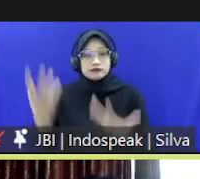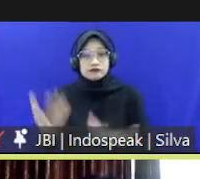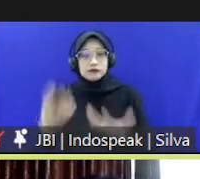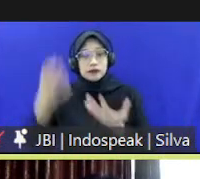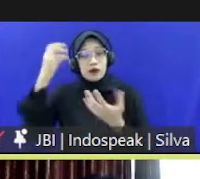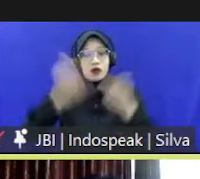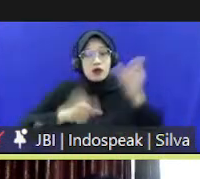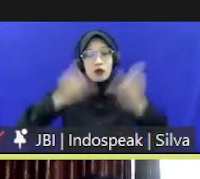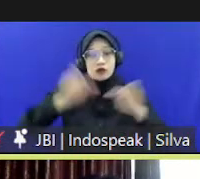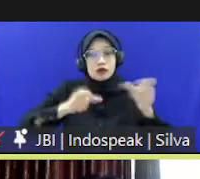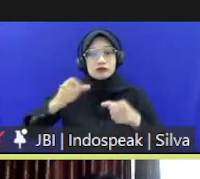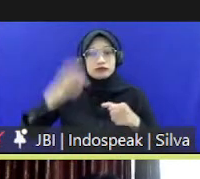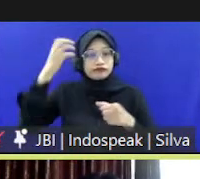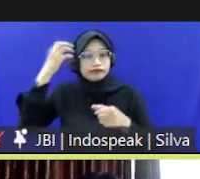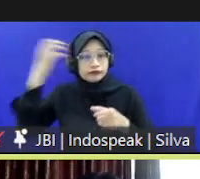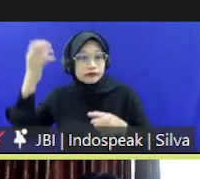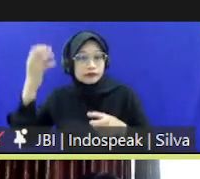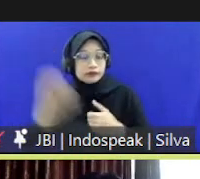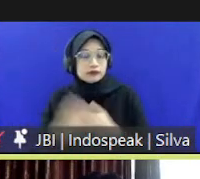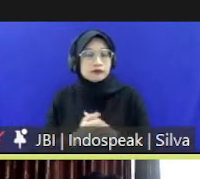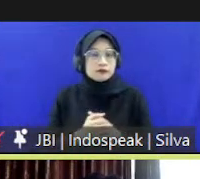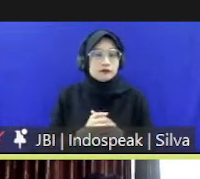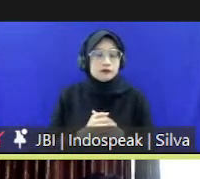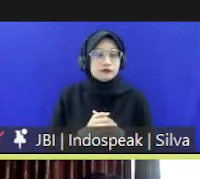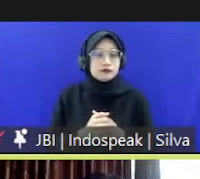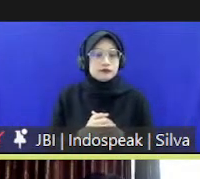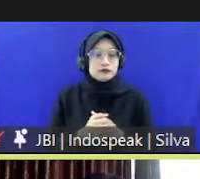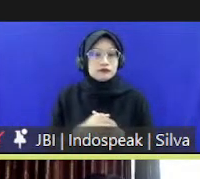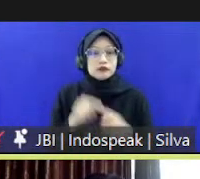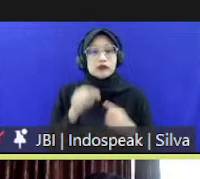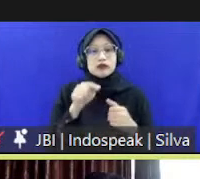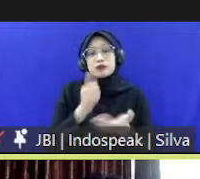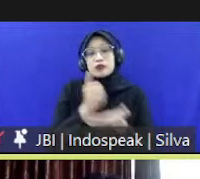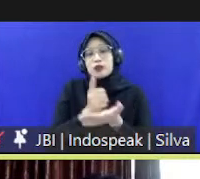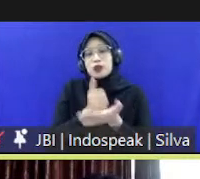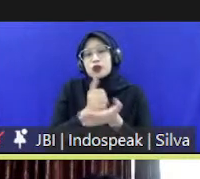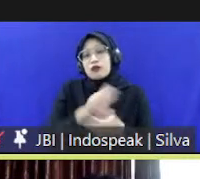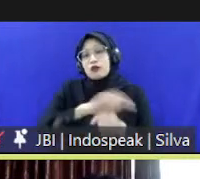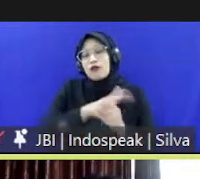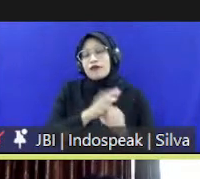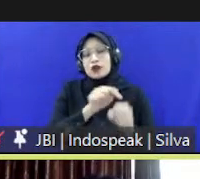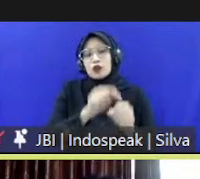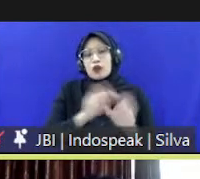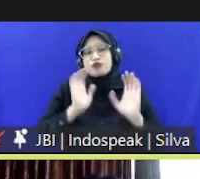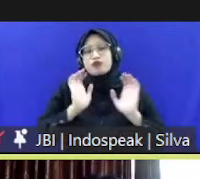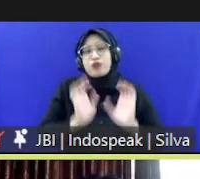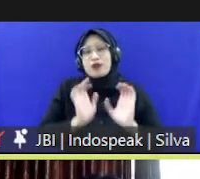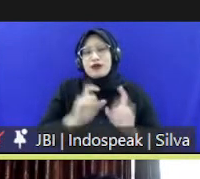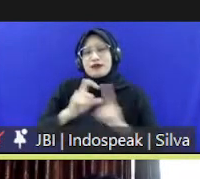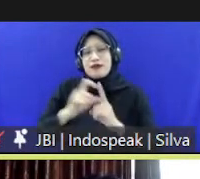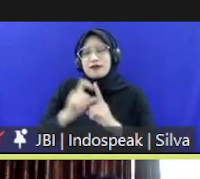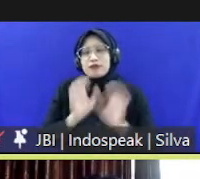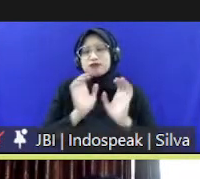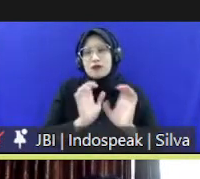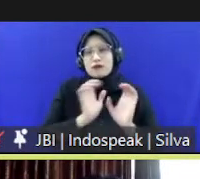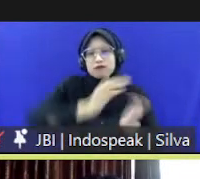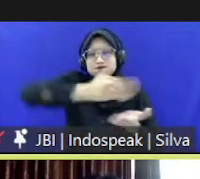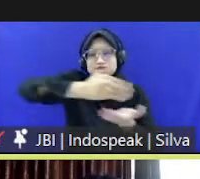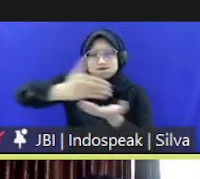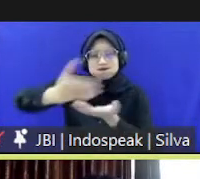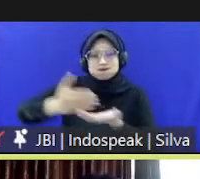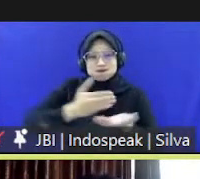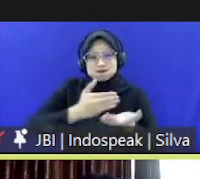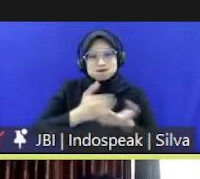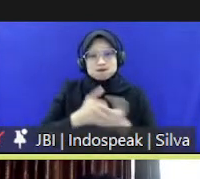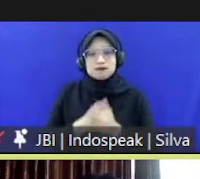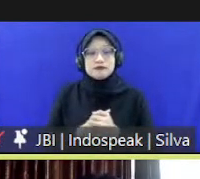COVID interaction, it generates a lot of data actually. One of them that we would like to share here is the testing data